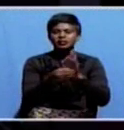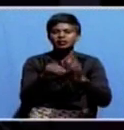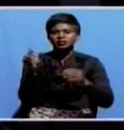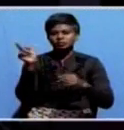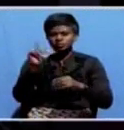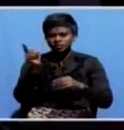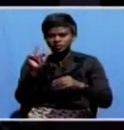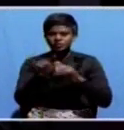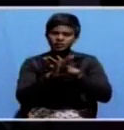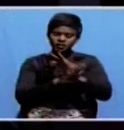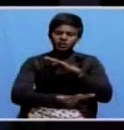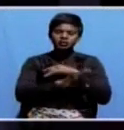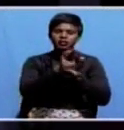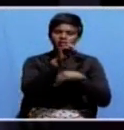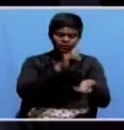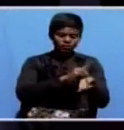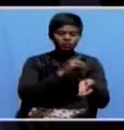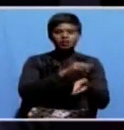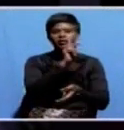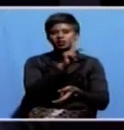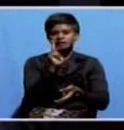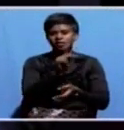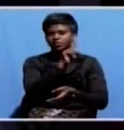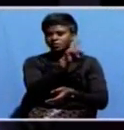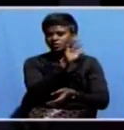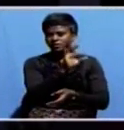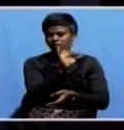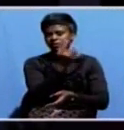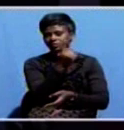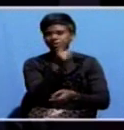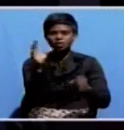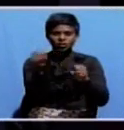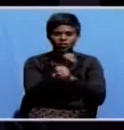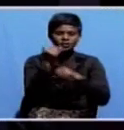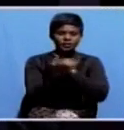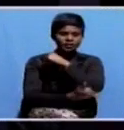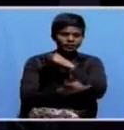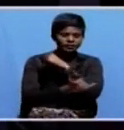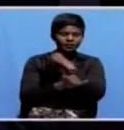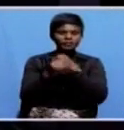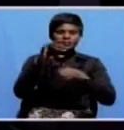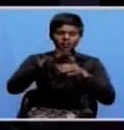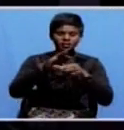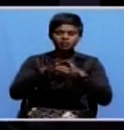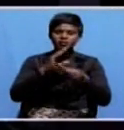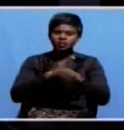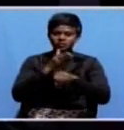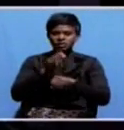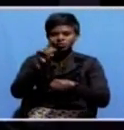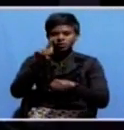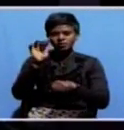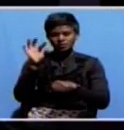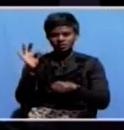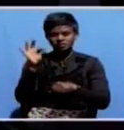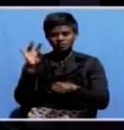rule under Dr. Kenneth Kaunda in 1991. He won the country's first multi-party elections after 1973